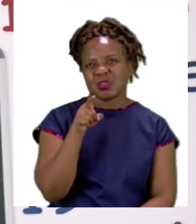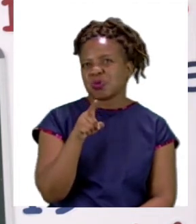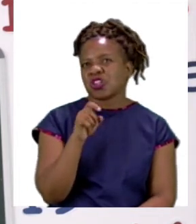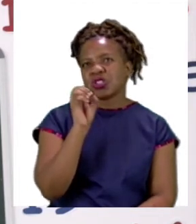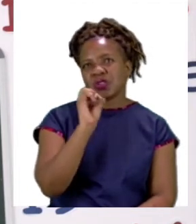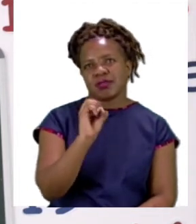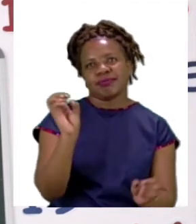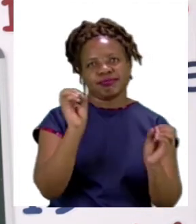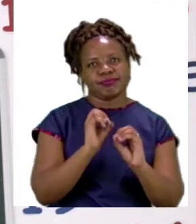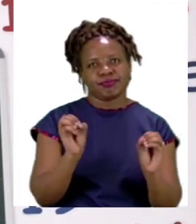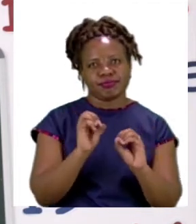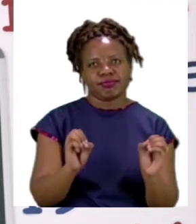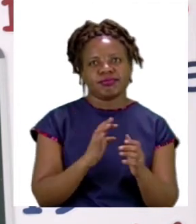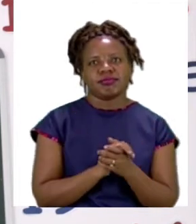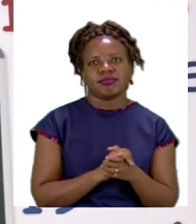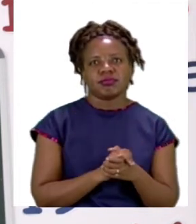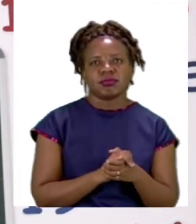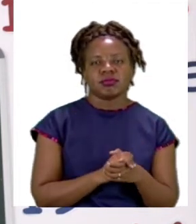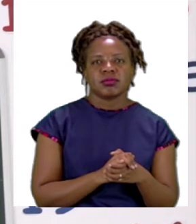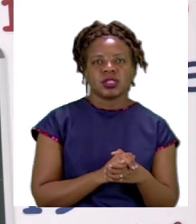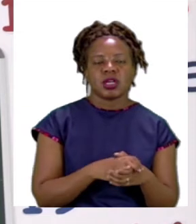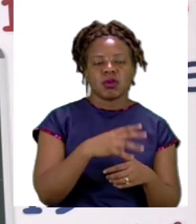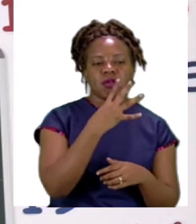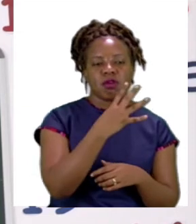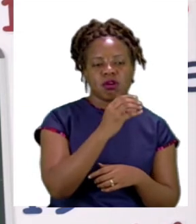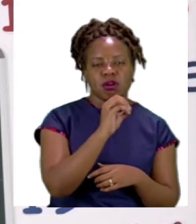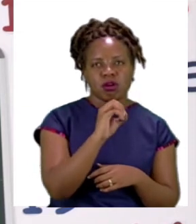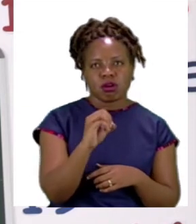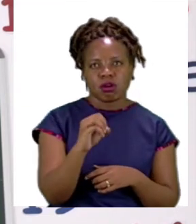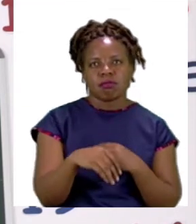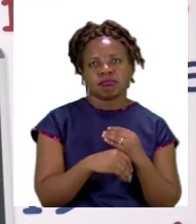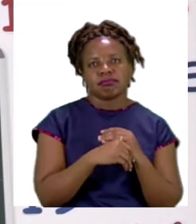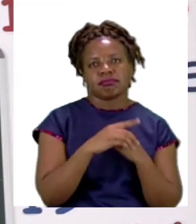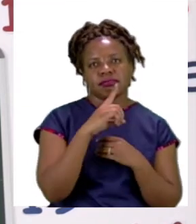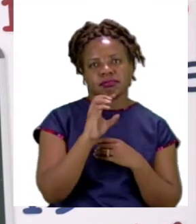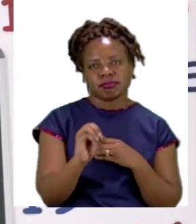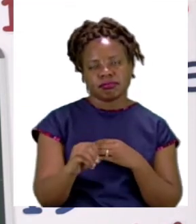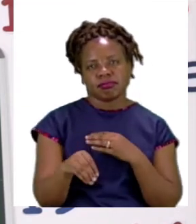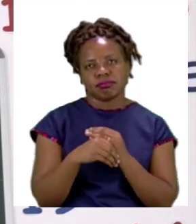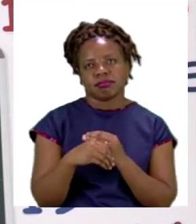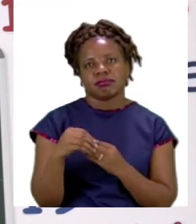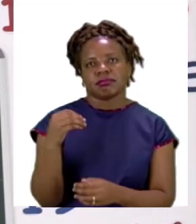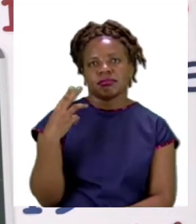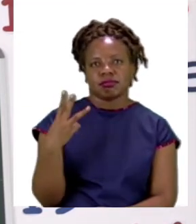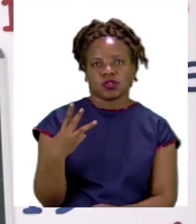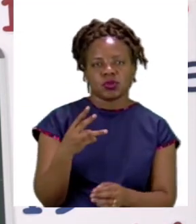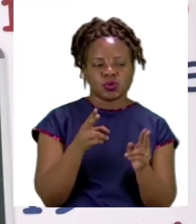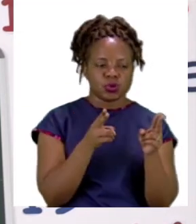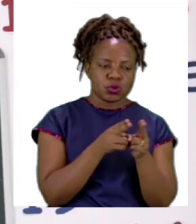Now our answer is 400 plus 10 plus 3 from